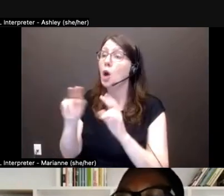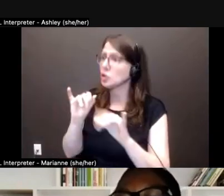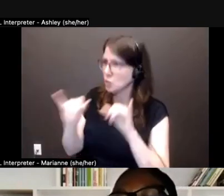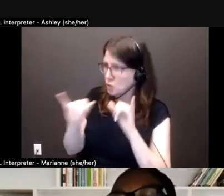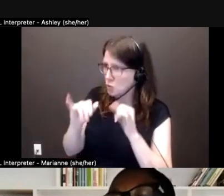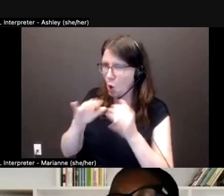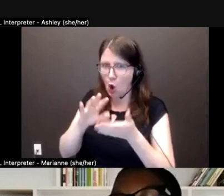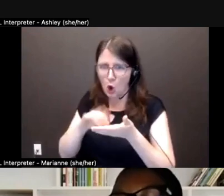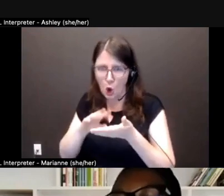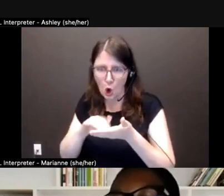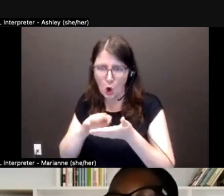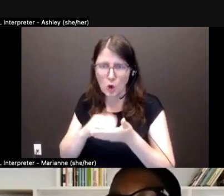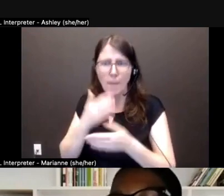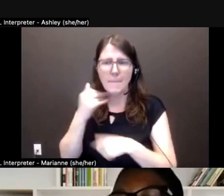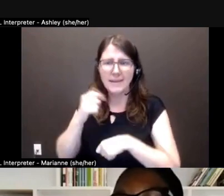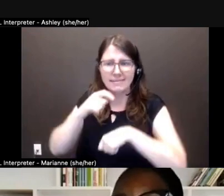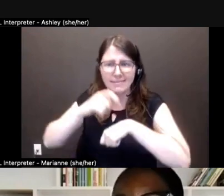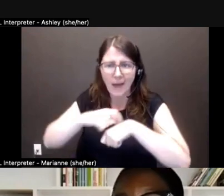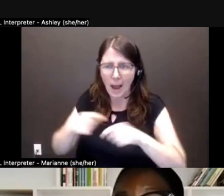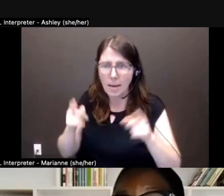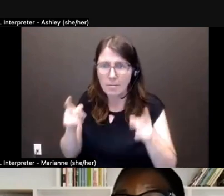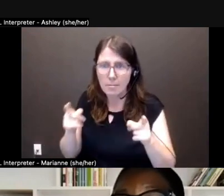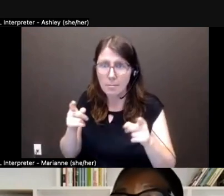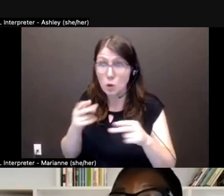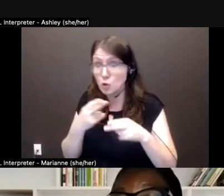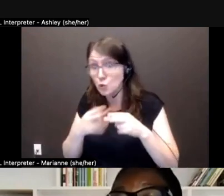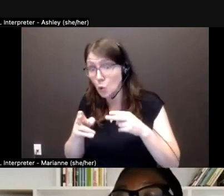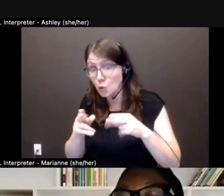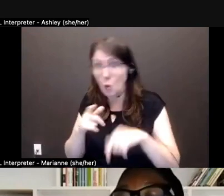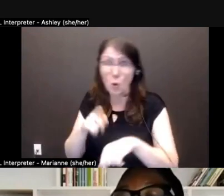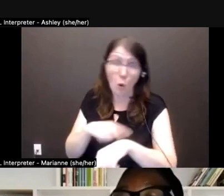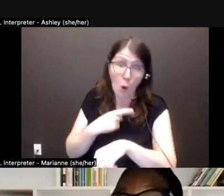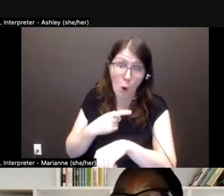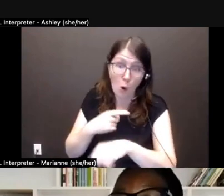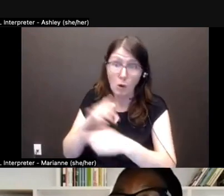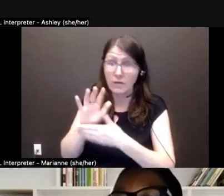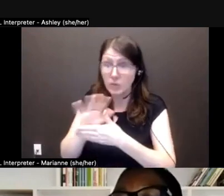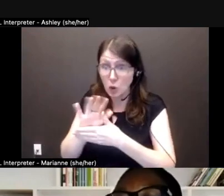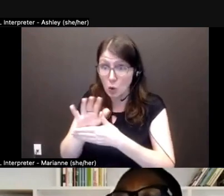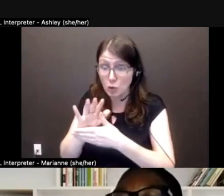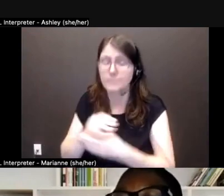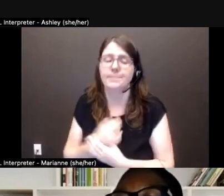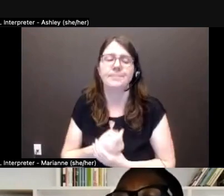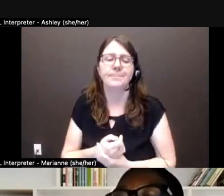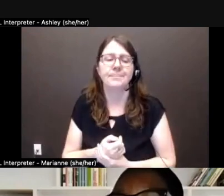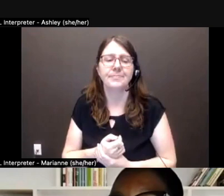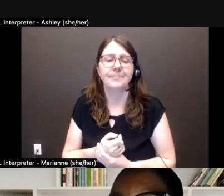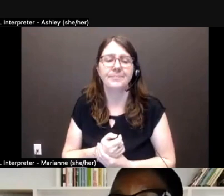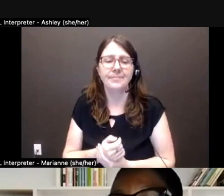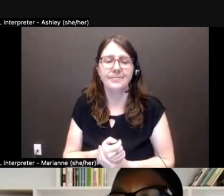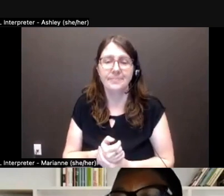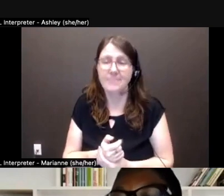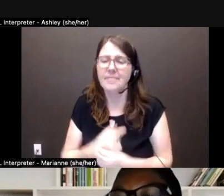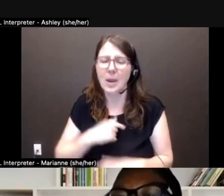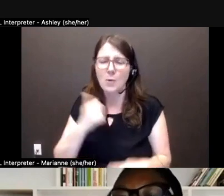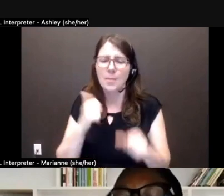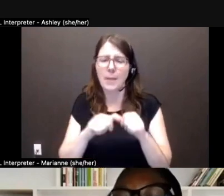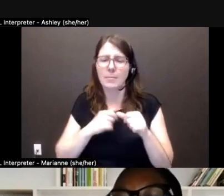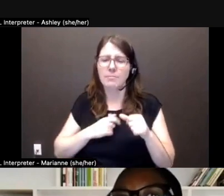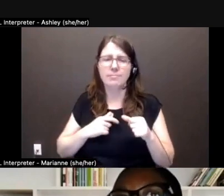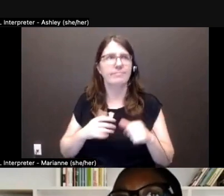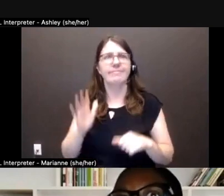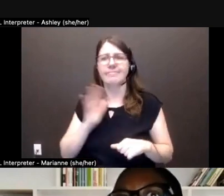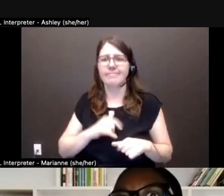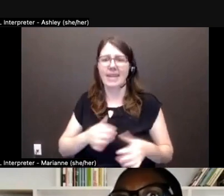with Monica when I spoke with her initially, why I decided on short videos.